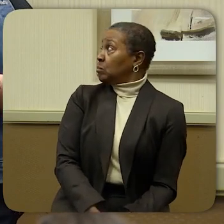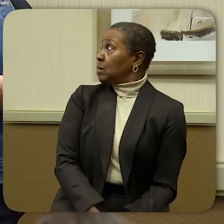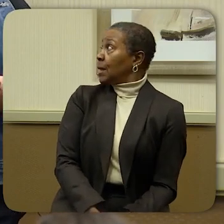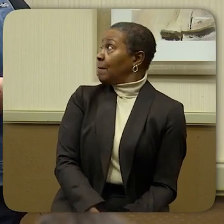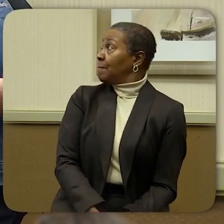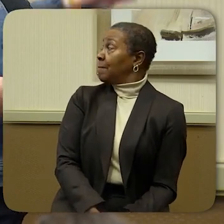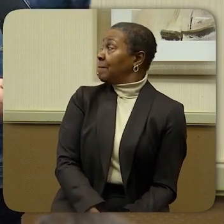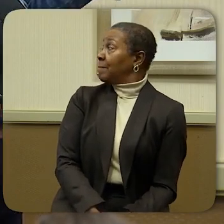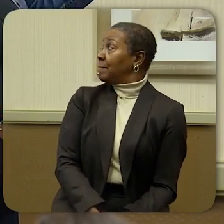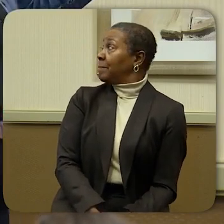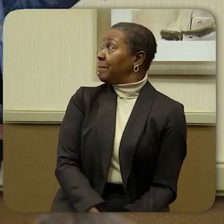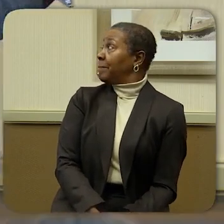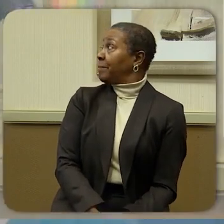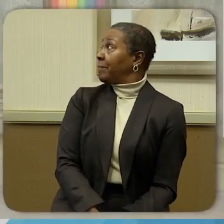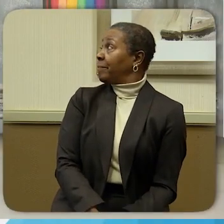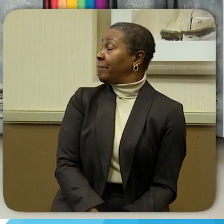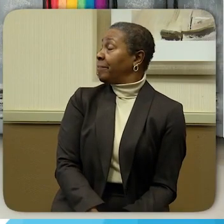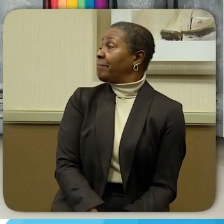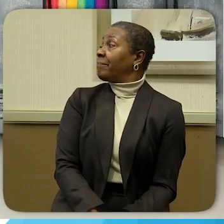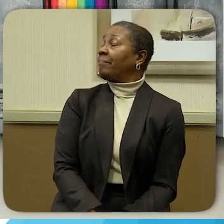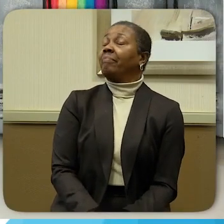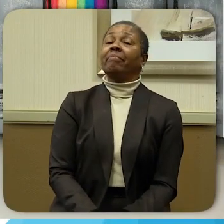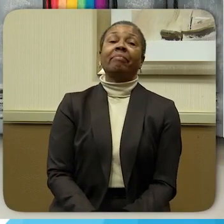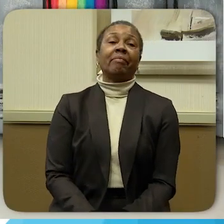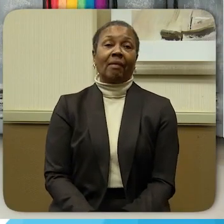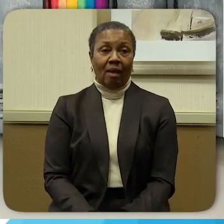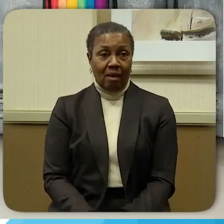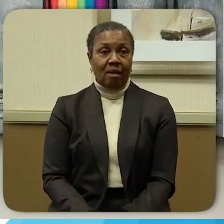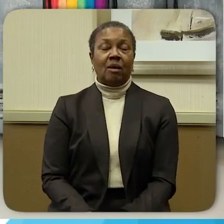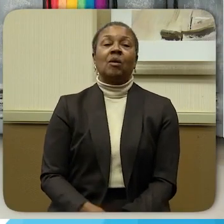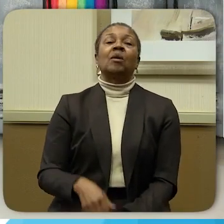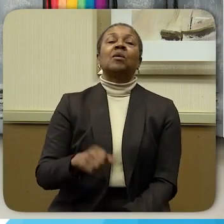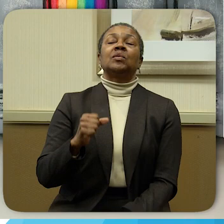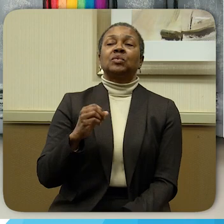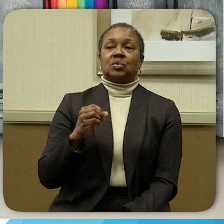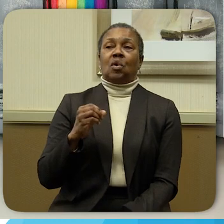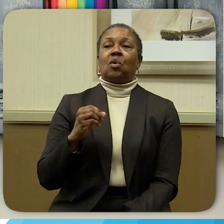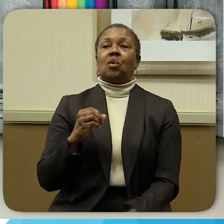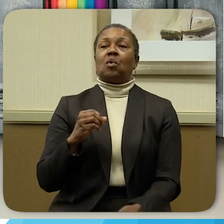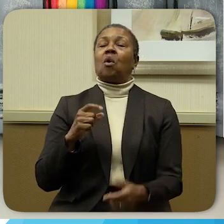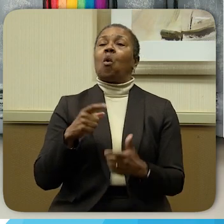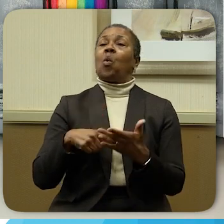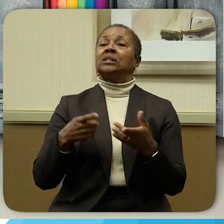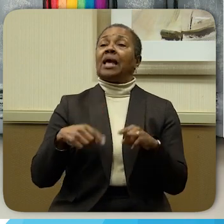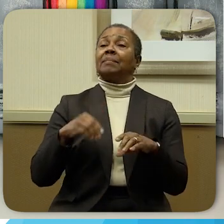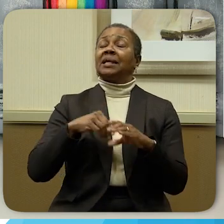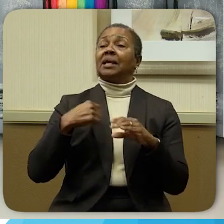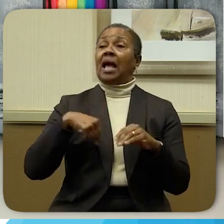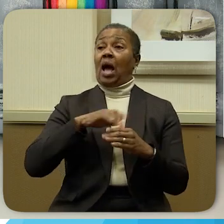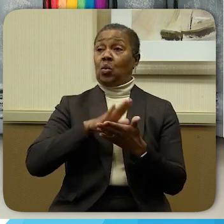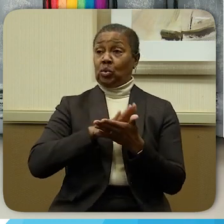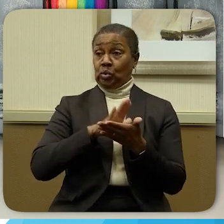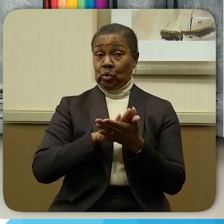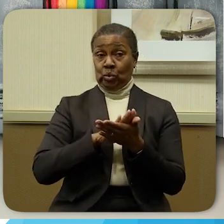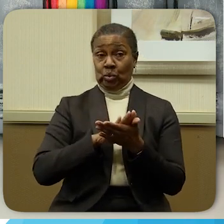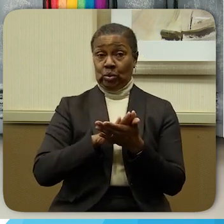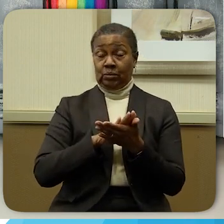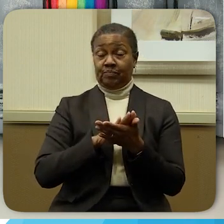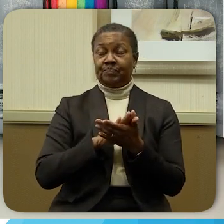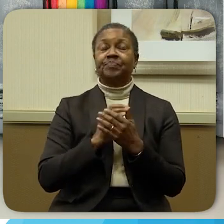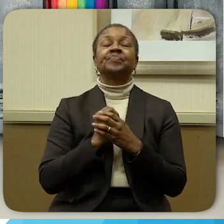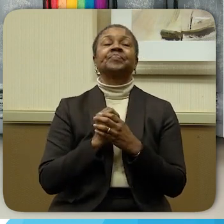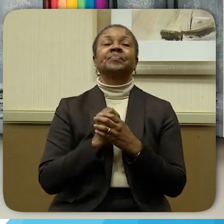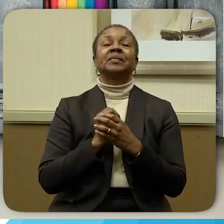All right, so when we left of like what's happening in our schools, I think some